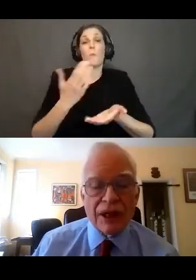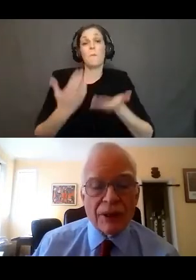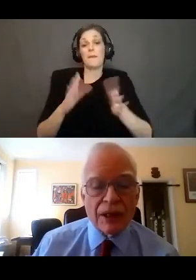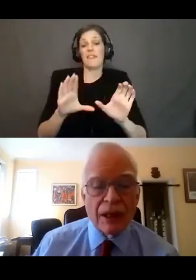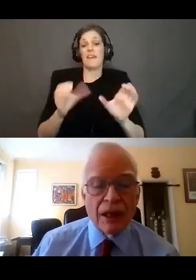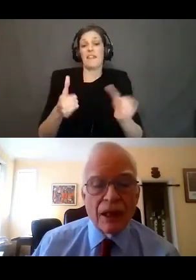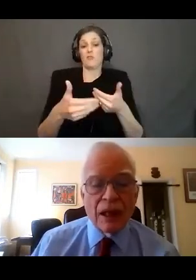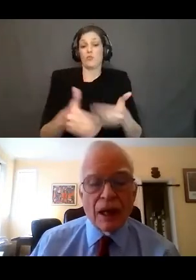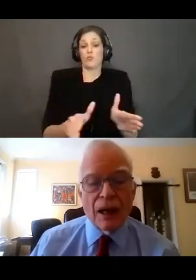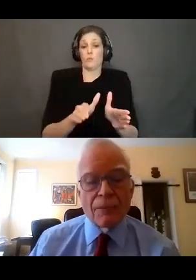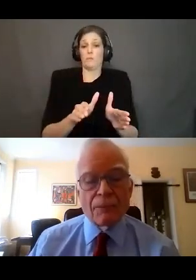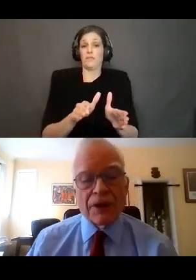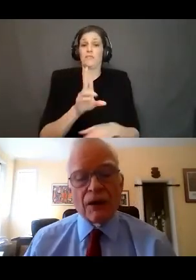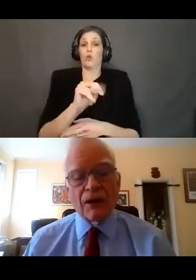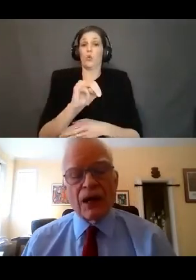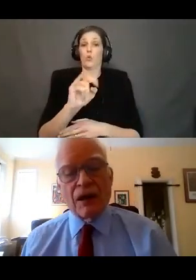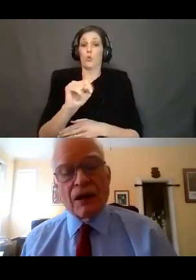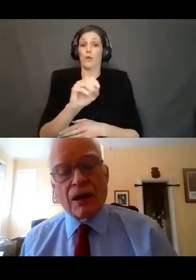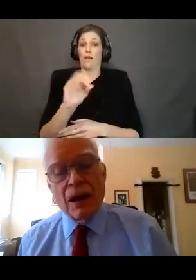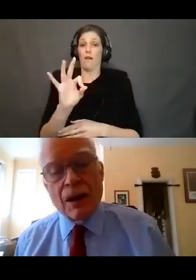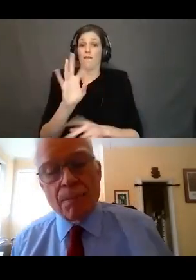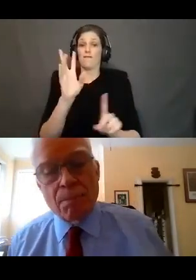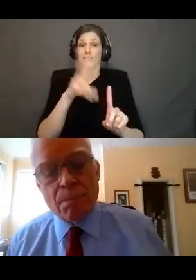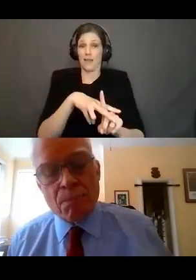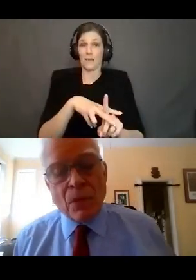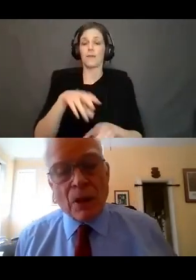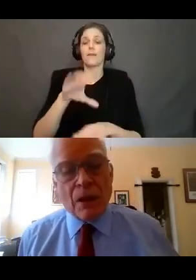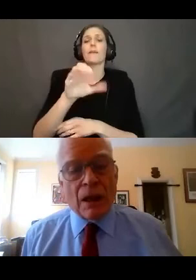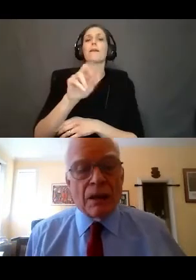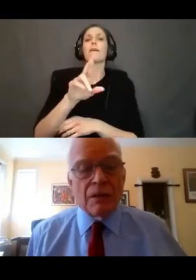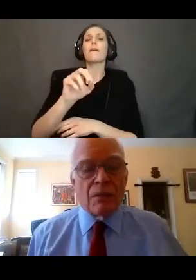of assignment. Carol Connor